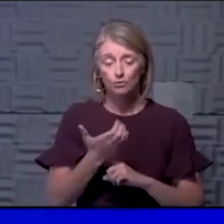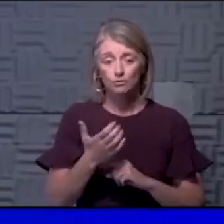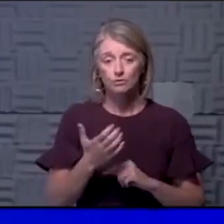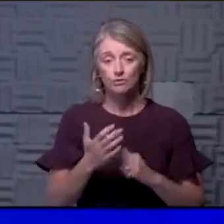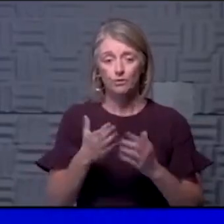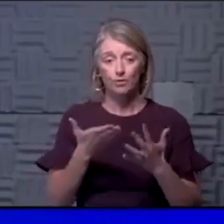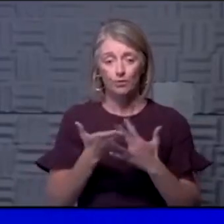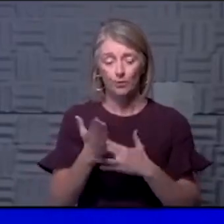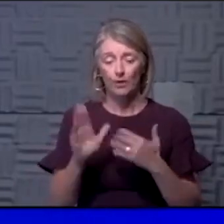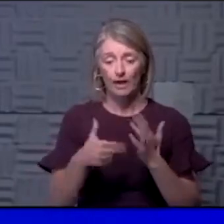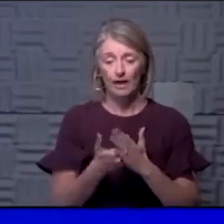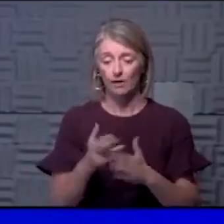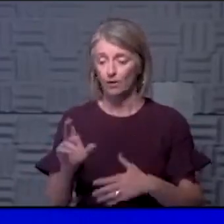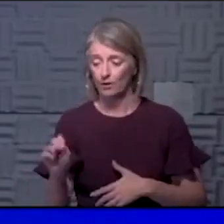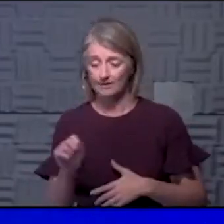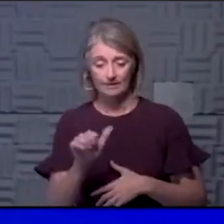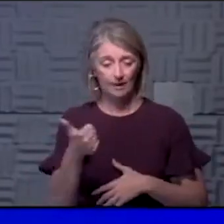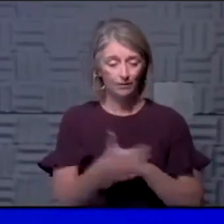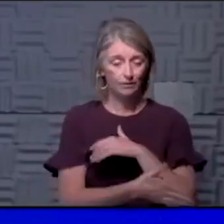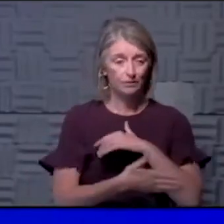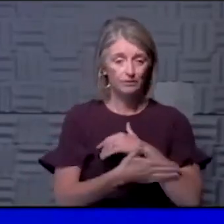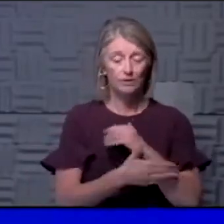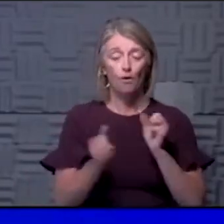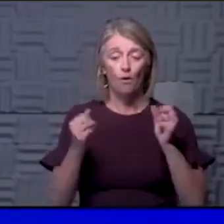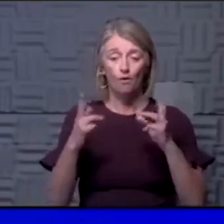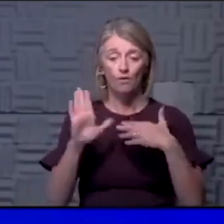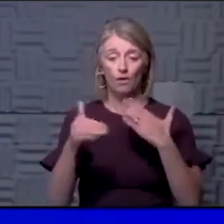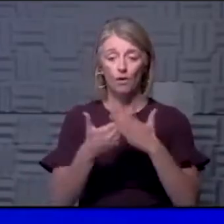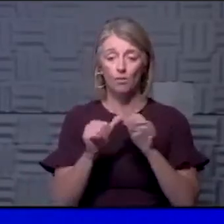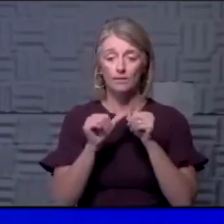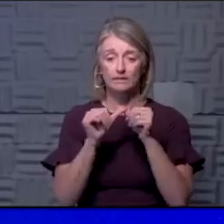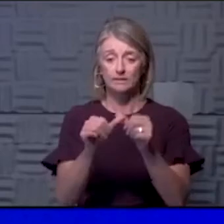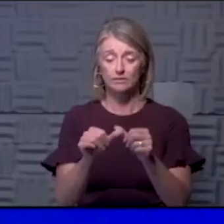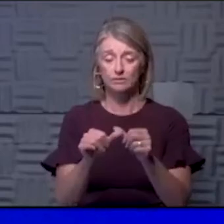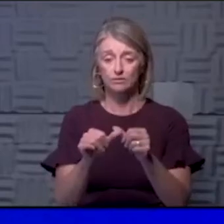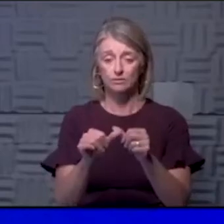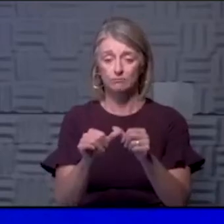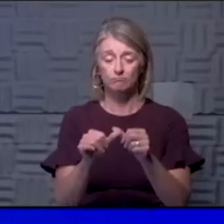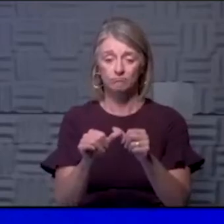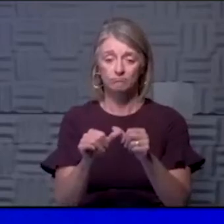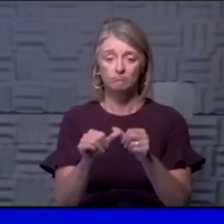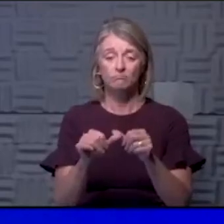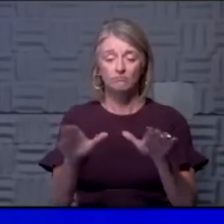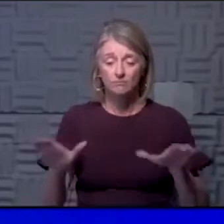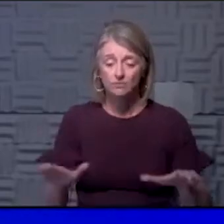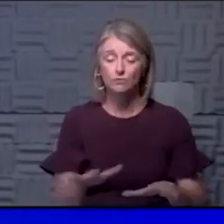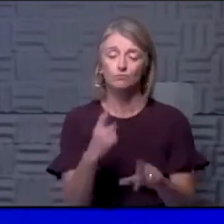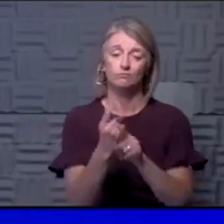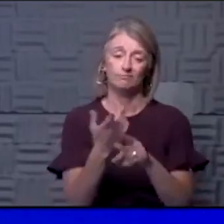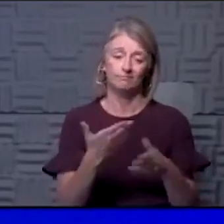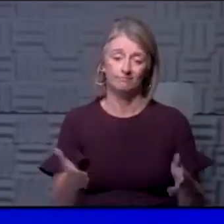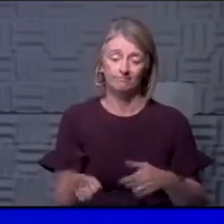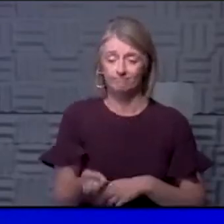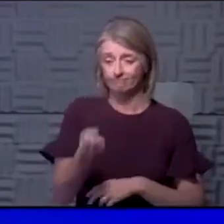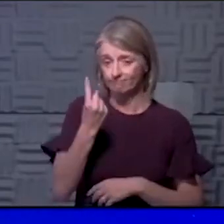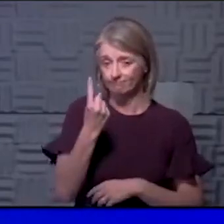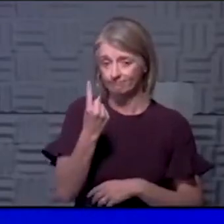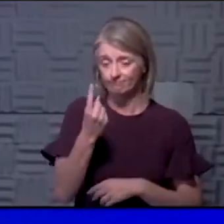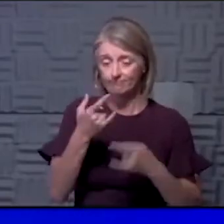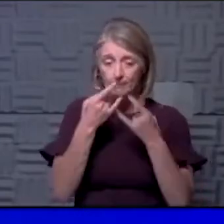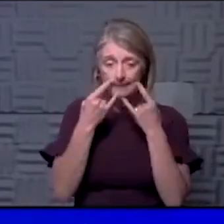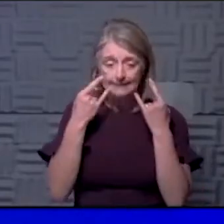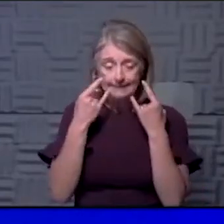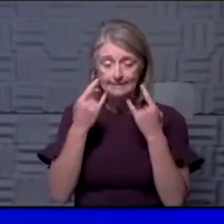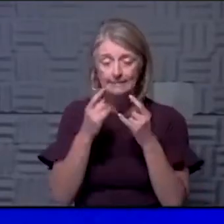our communities in the United States. So, but hopefully everybody will continue to get on board, do the right thing, understand about